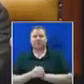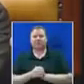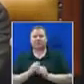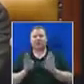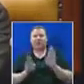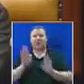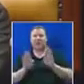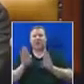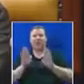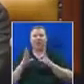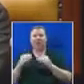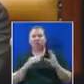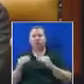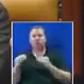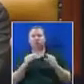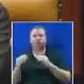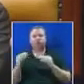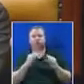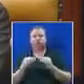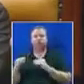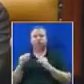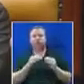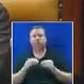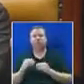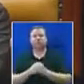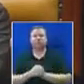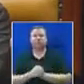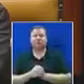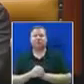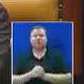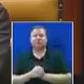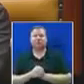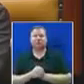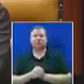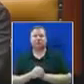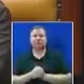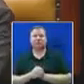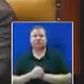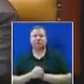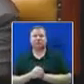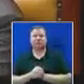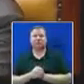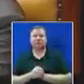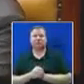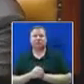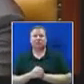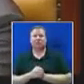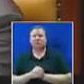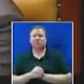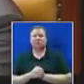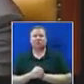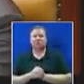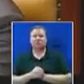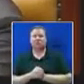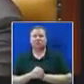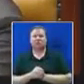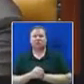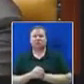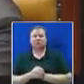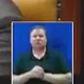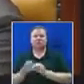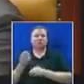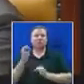that, that's how we fight. Point of order. Honorable Malema. Chair, point of order. Order, Chairperson. No history of